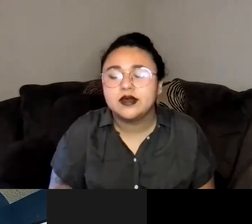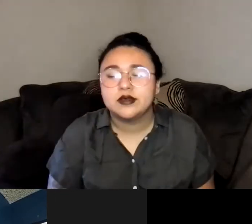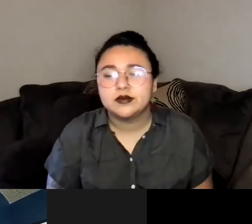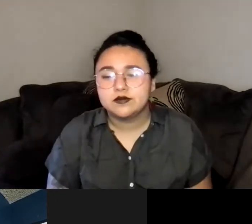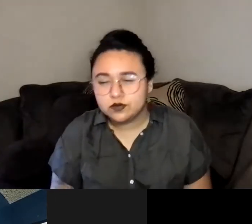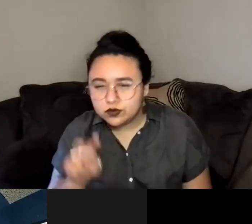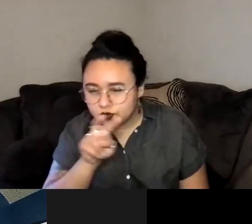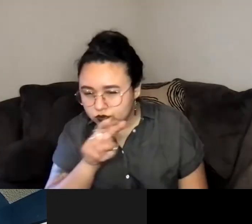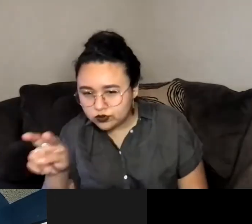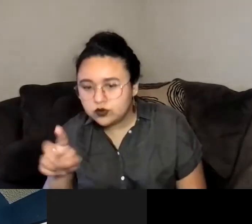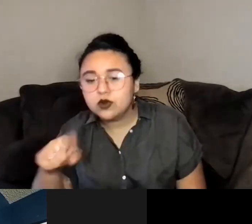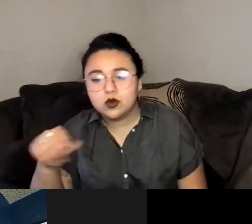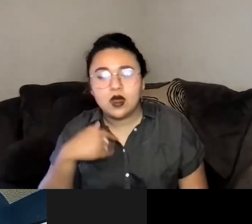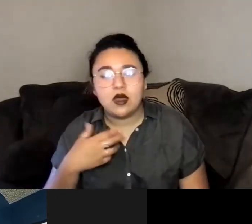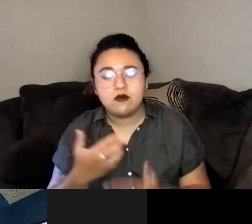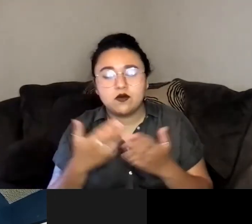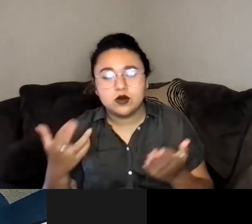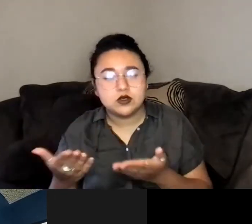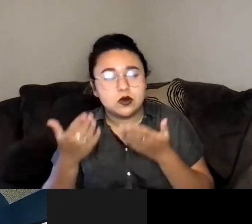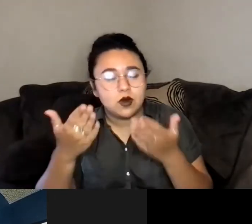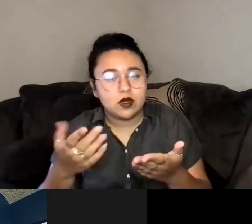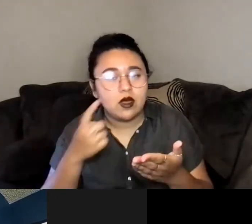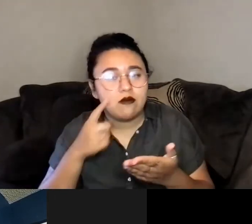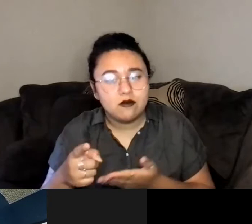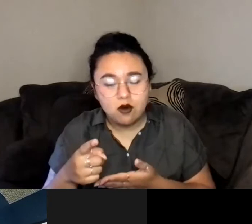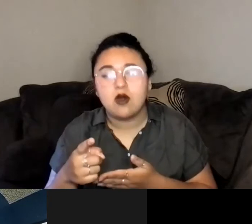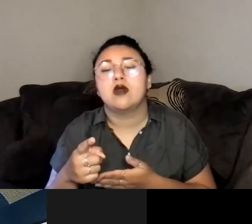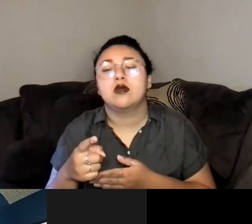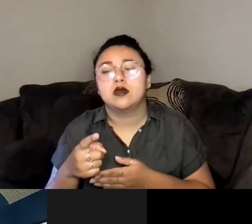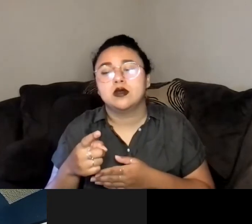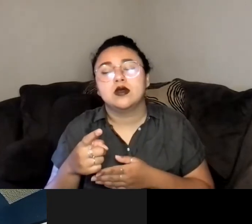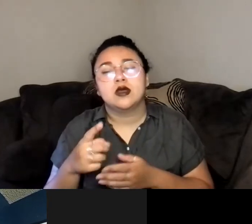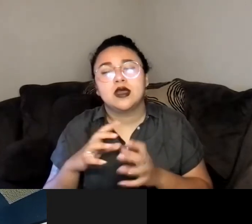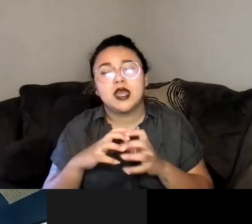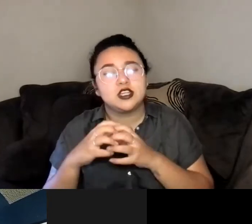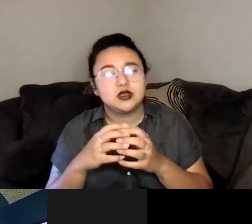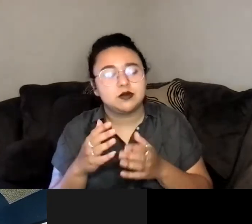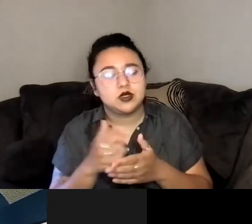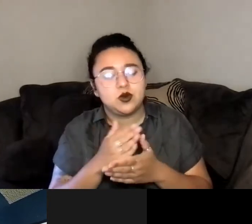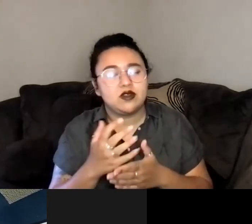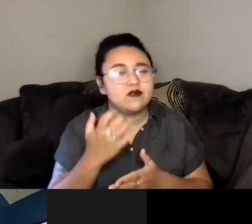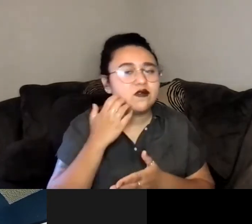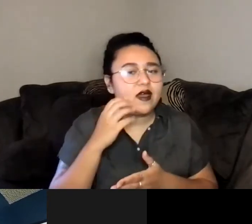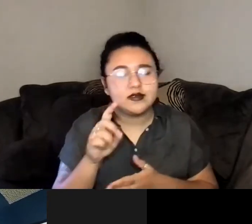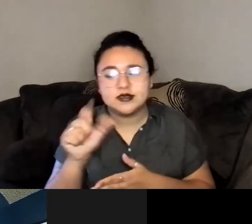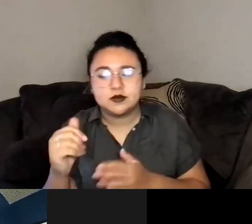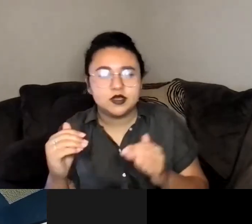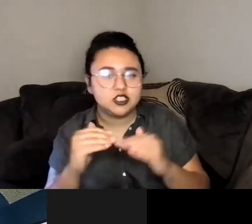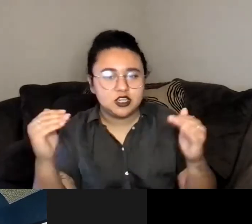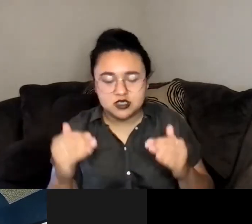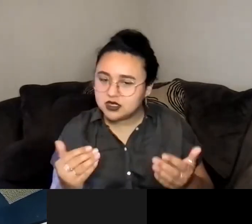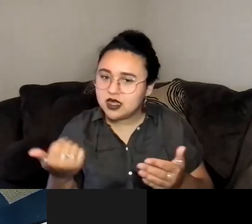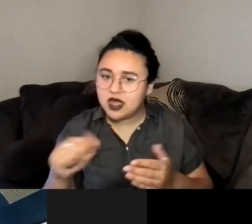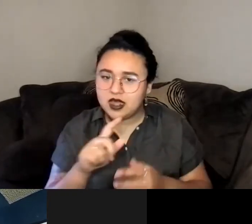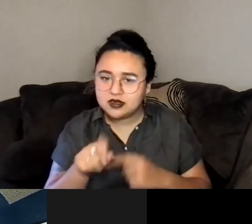Do you have resource recommendations for specifically about intersections between fat and disability justice? Any specific groups